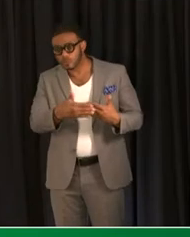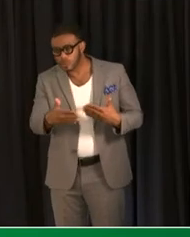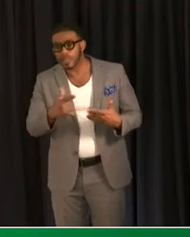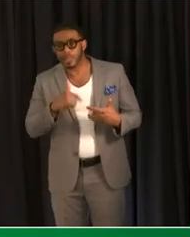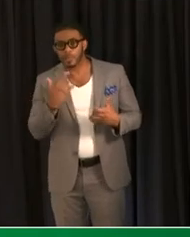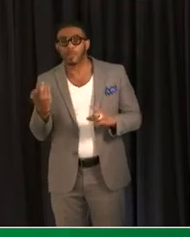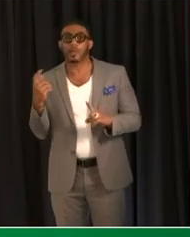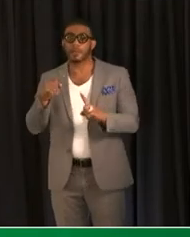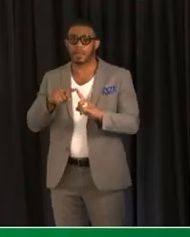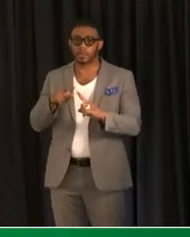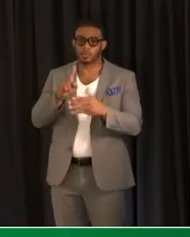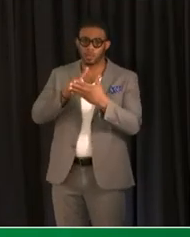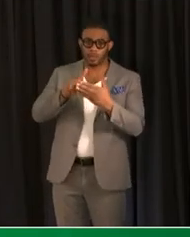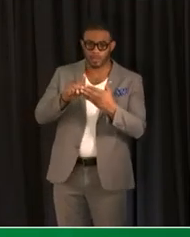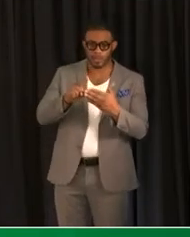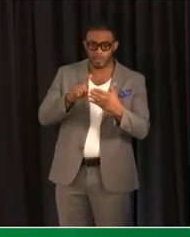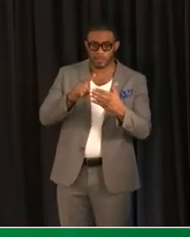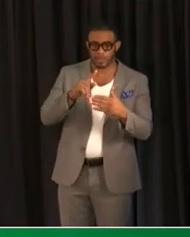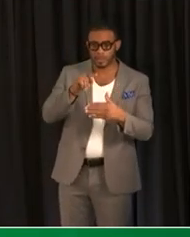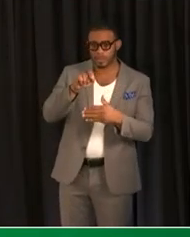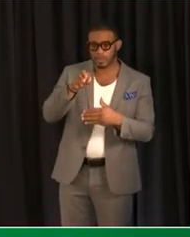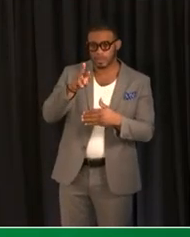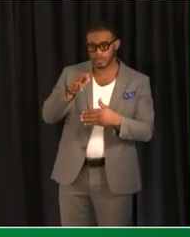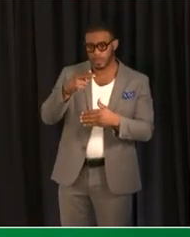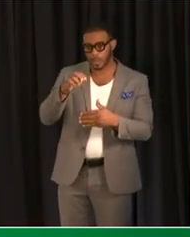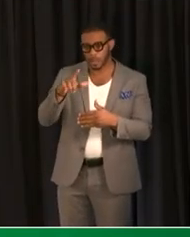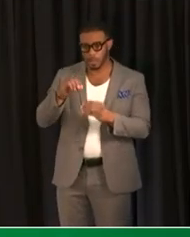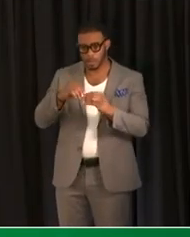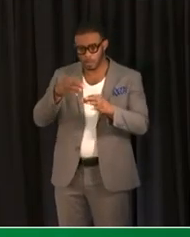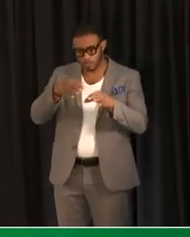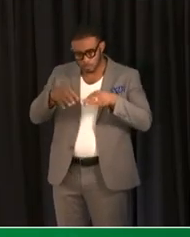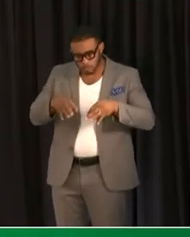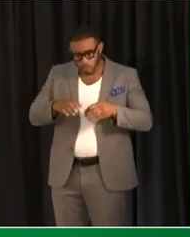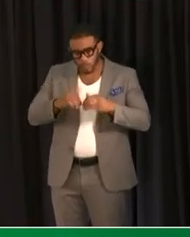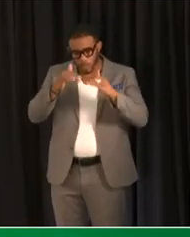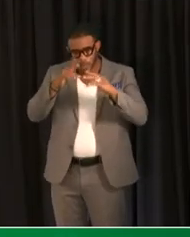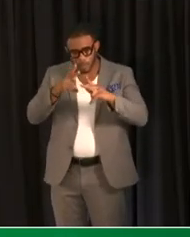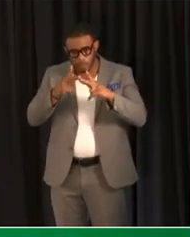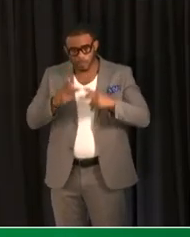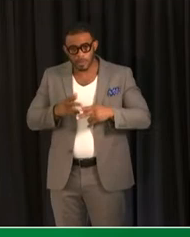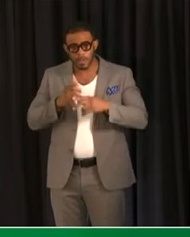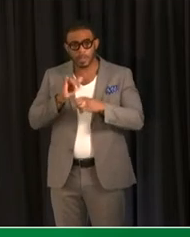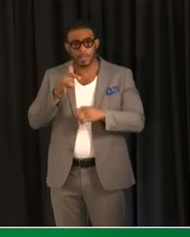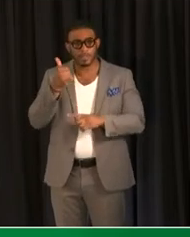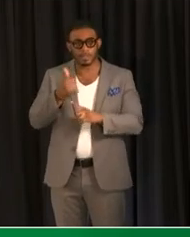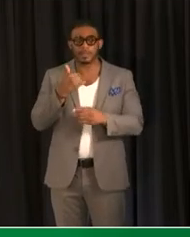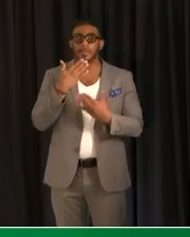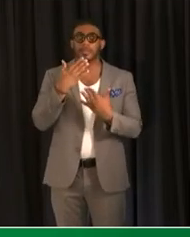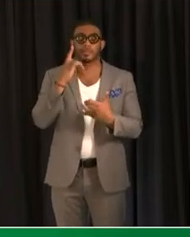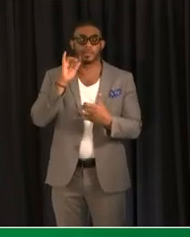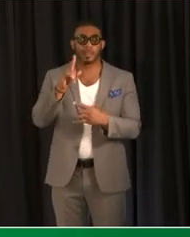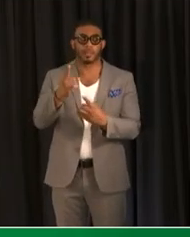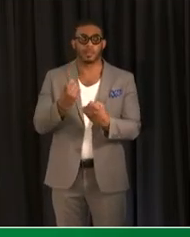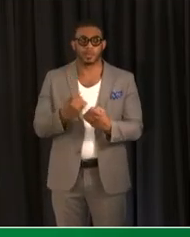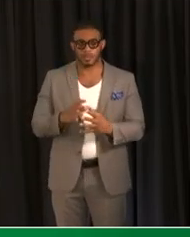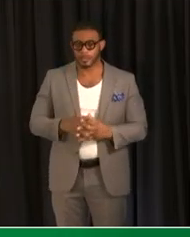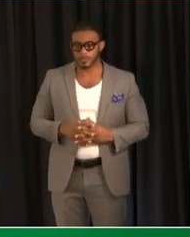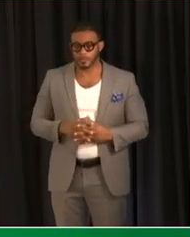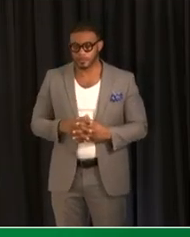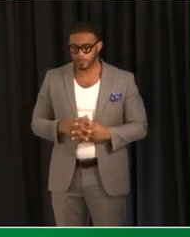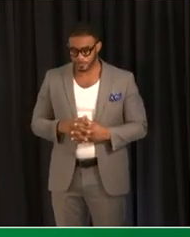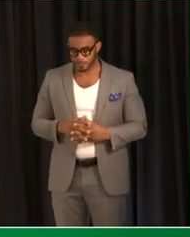take, and then we'll come back to the weekly check-in to make sure we go more in depth with housing providers like yourself. So thank you for that